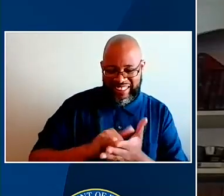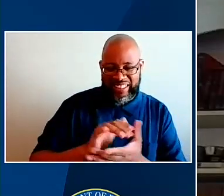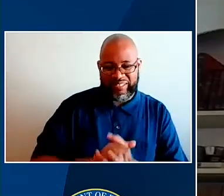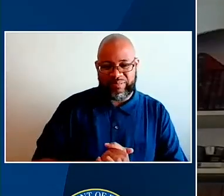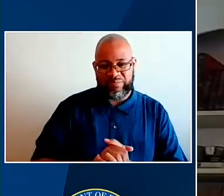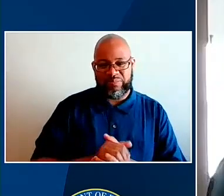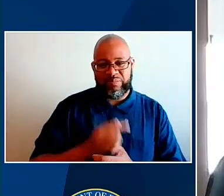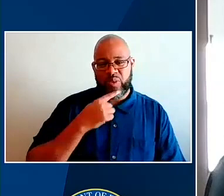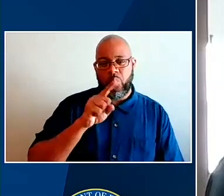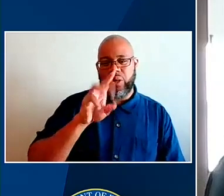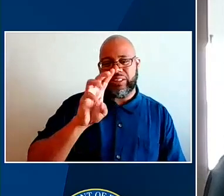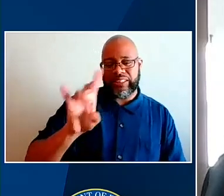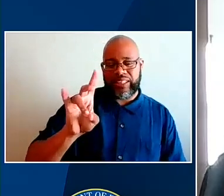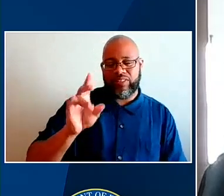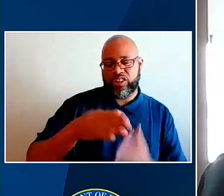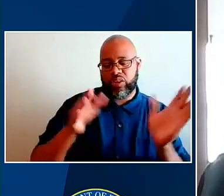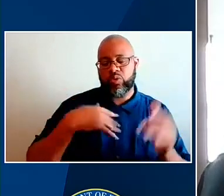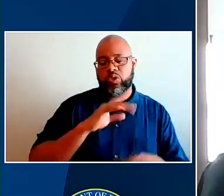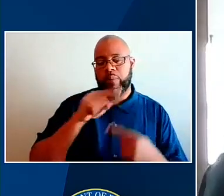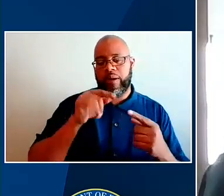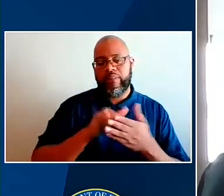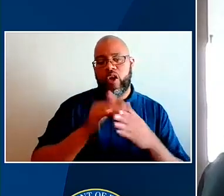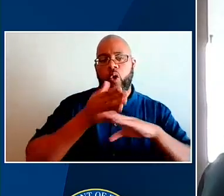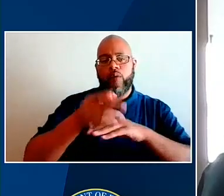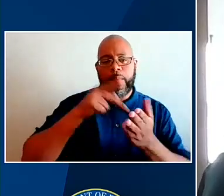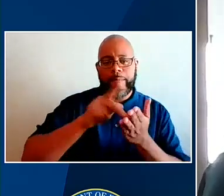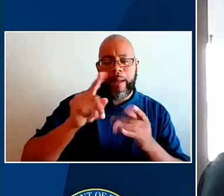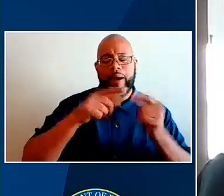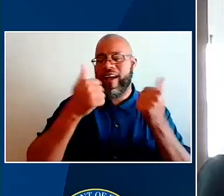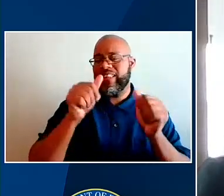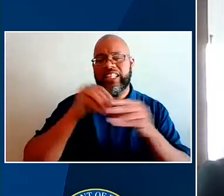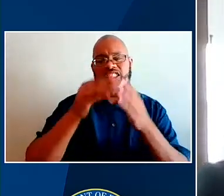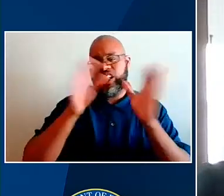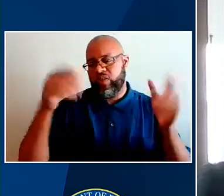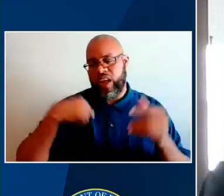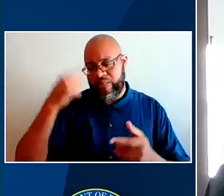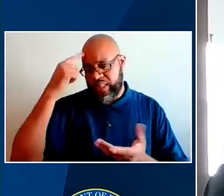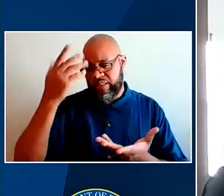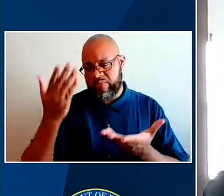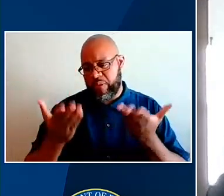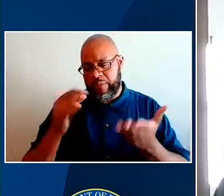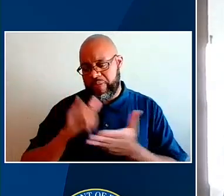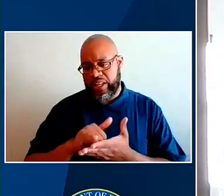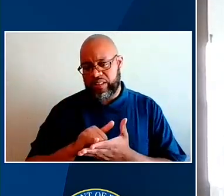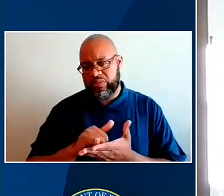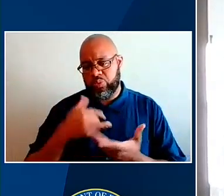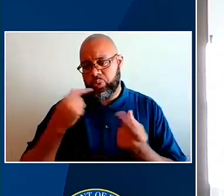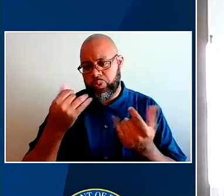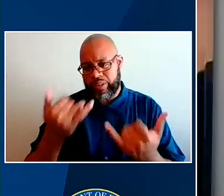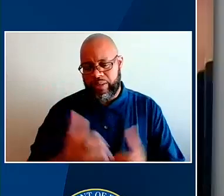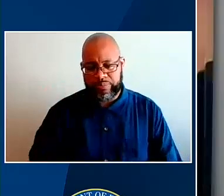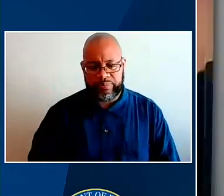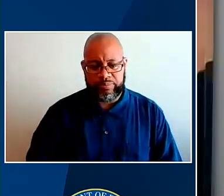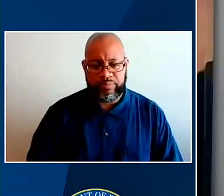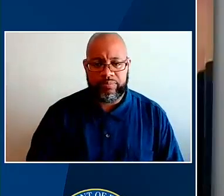in general. Maybe I was going to say we were talking about overpayment, but anything in general, I think probably is where we move now.